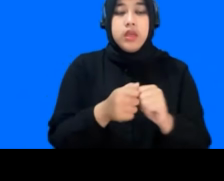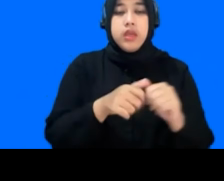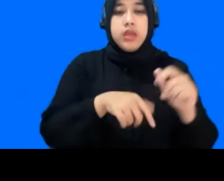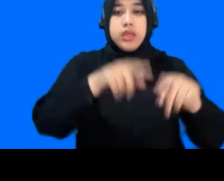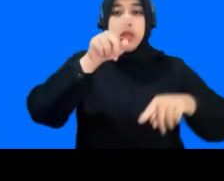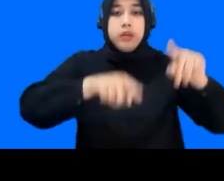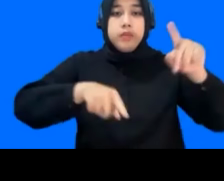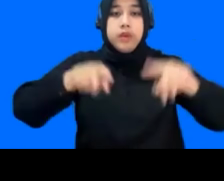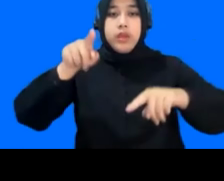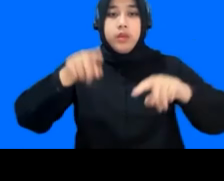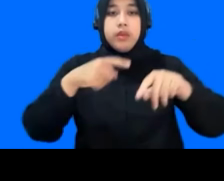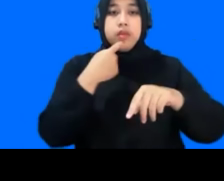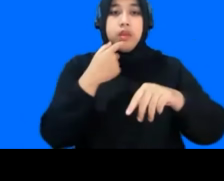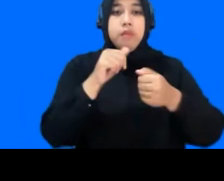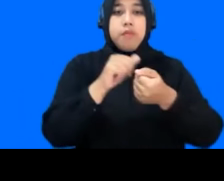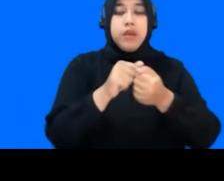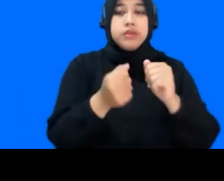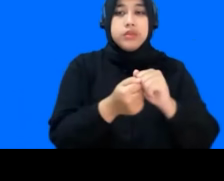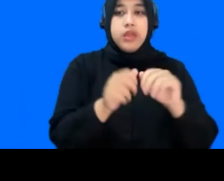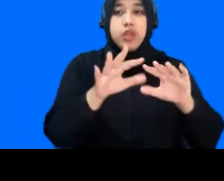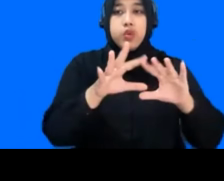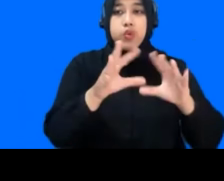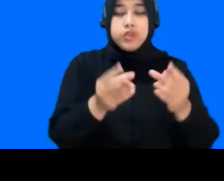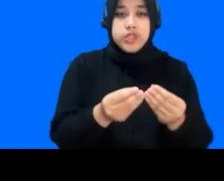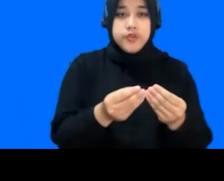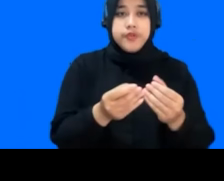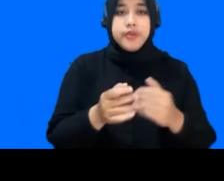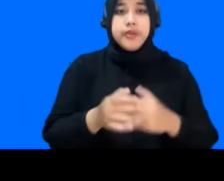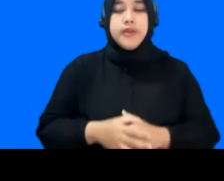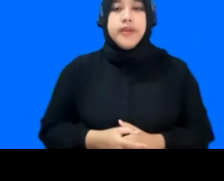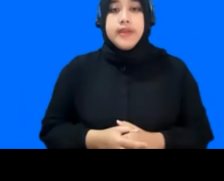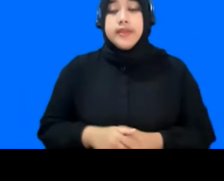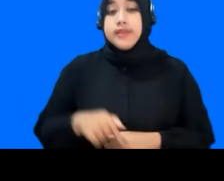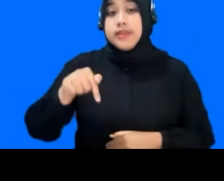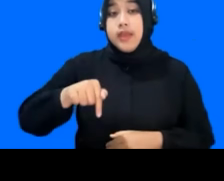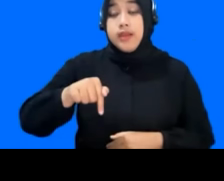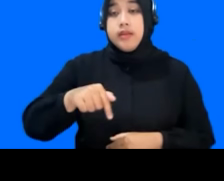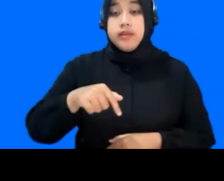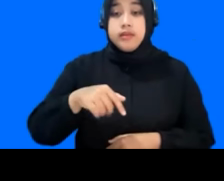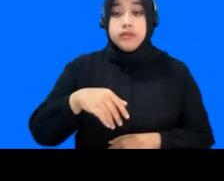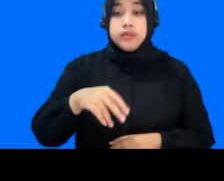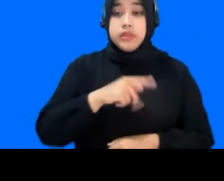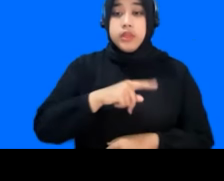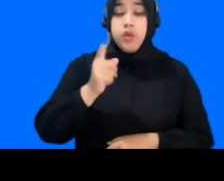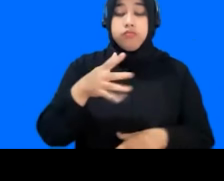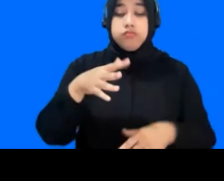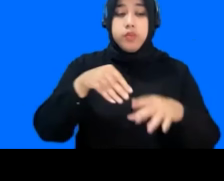We need, you know, to make sure that it's safe and easy for everyone to join and participate in these